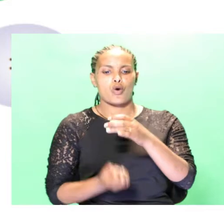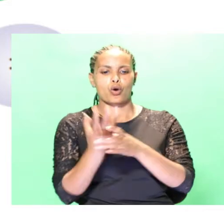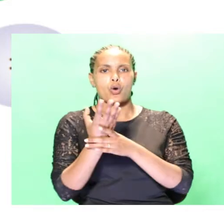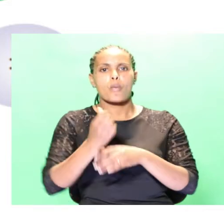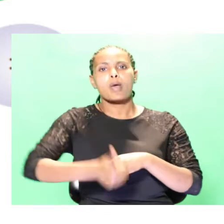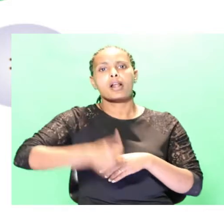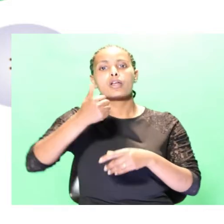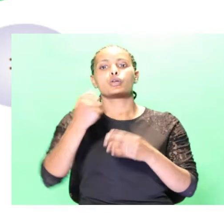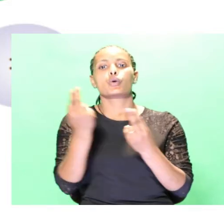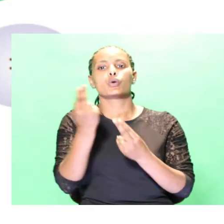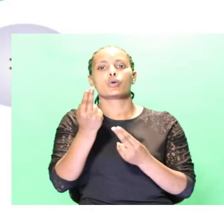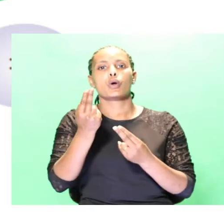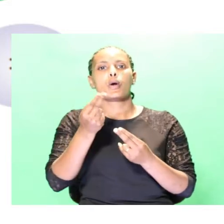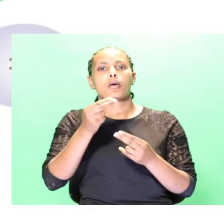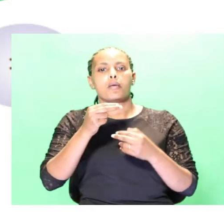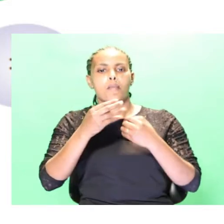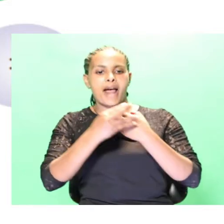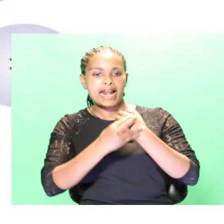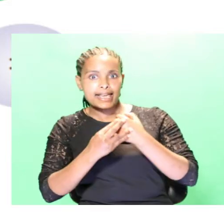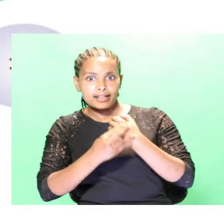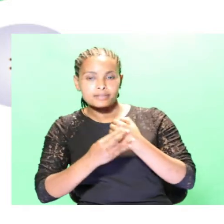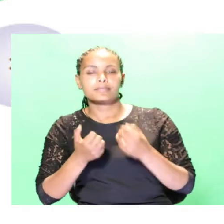which mainly used in mining,